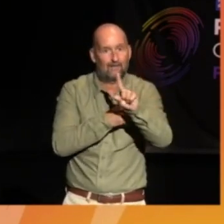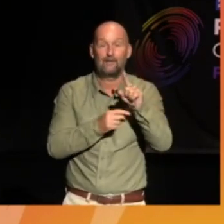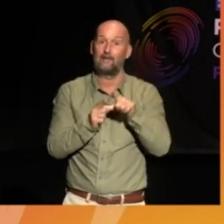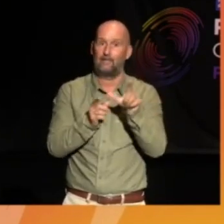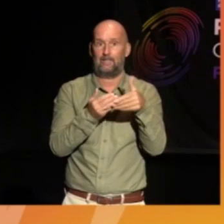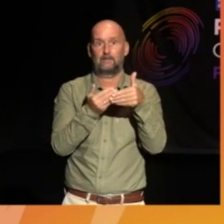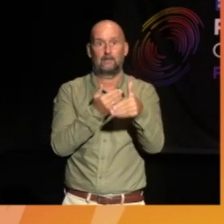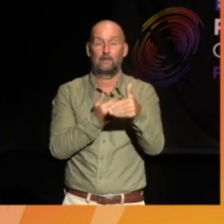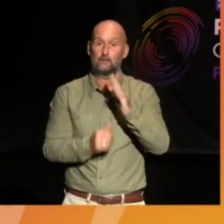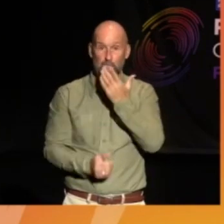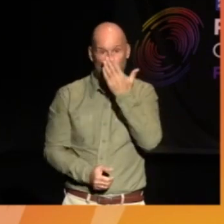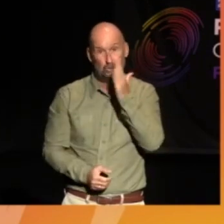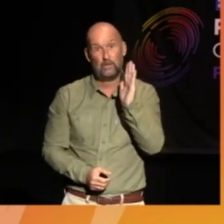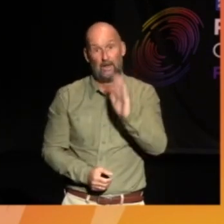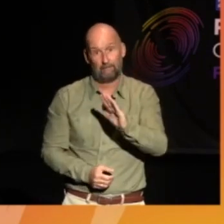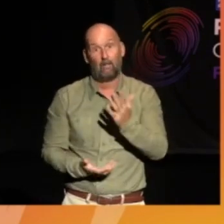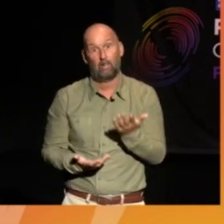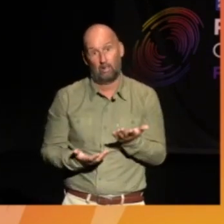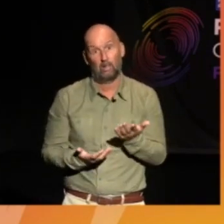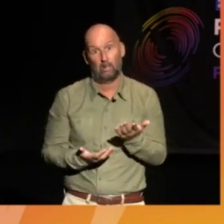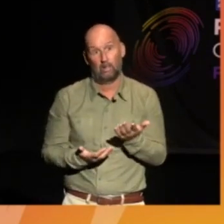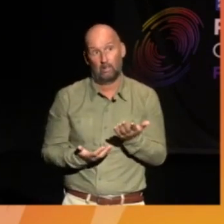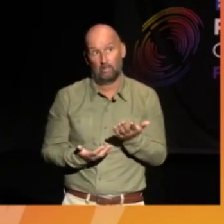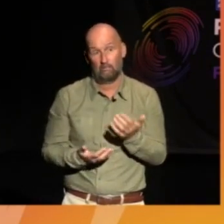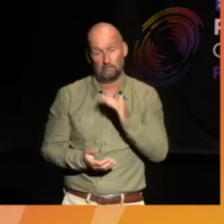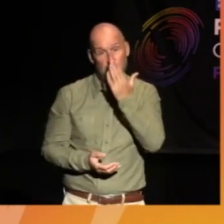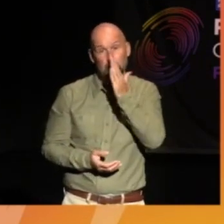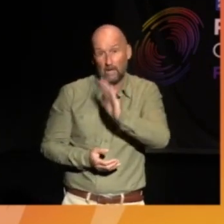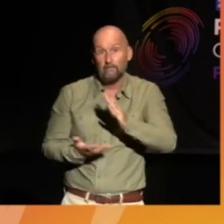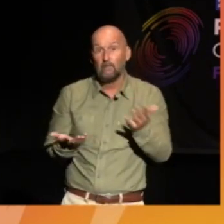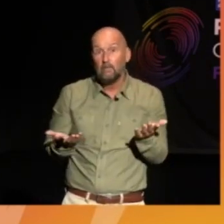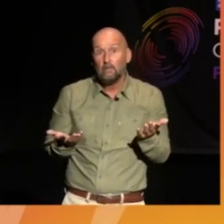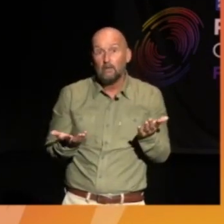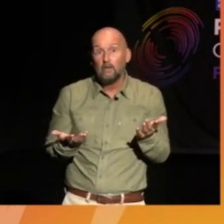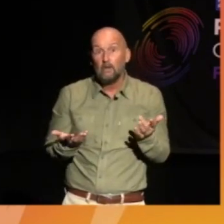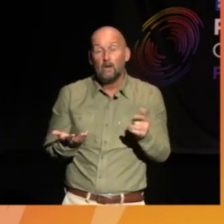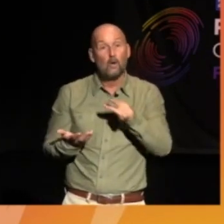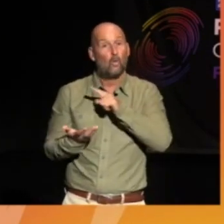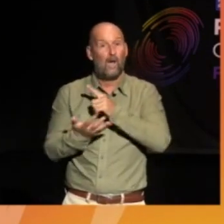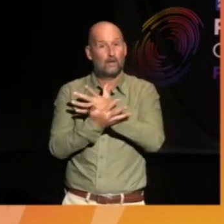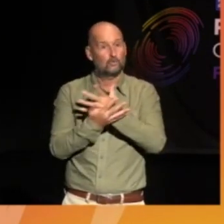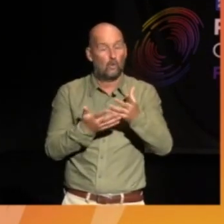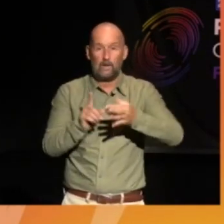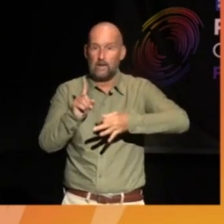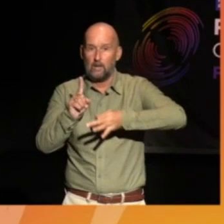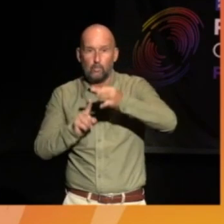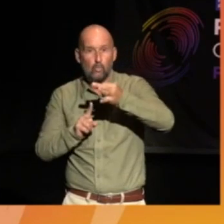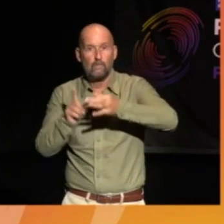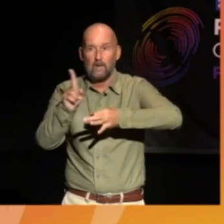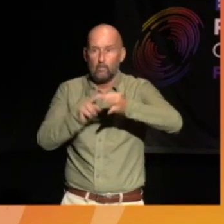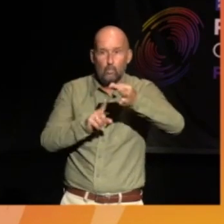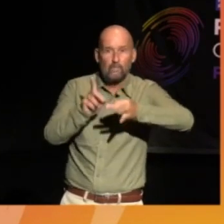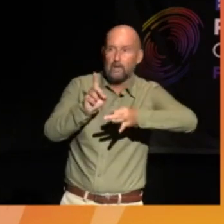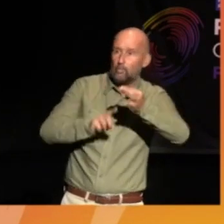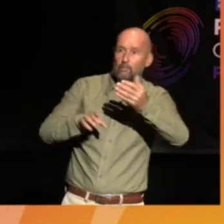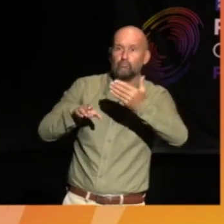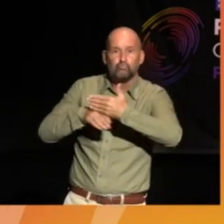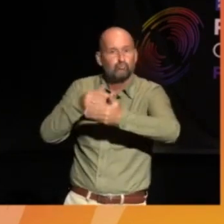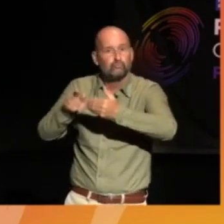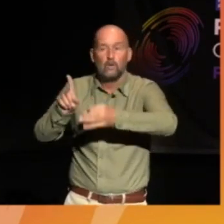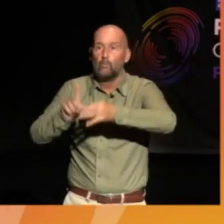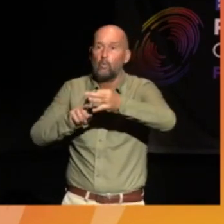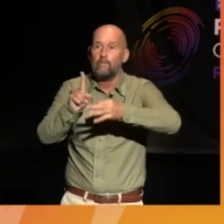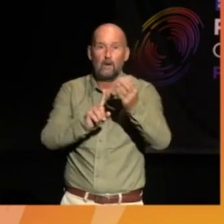I would say, shameful in harsh language, that when we have made so much progress in many other fields, during those